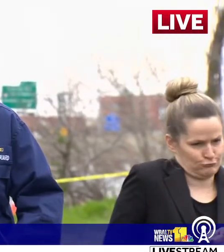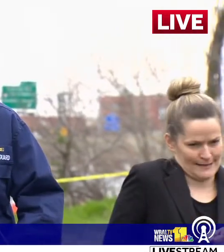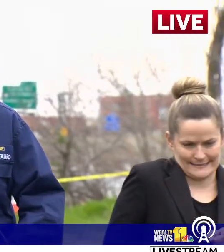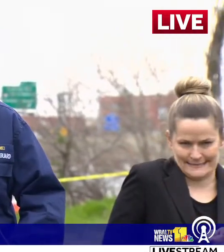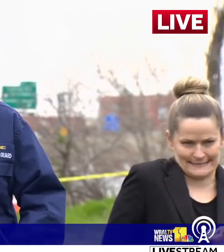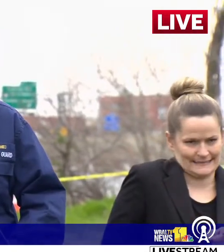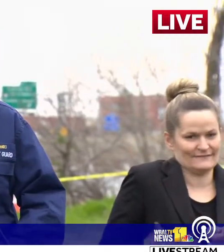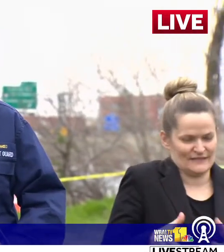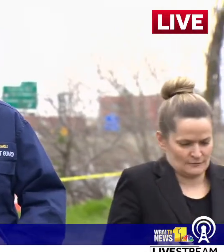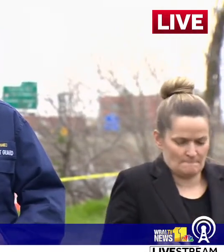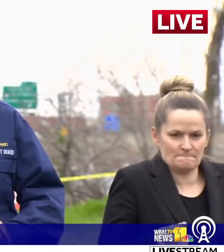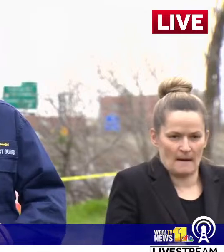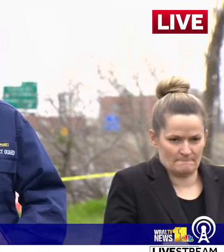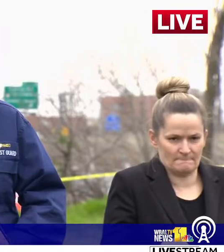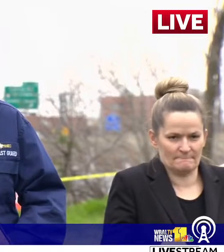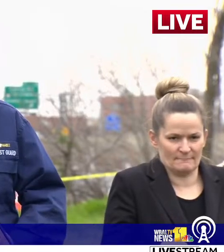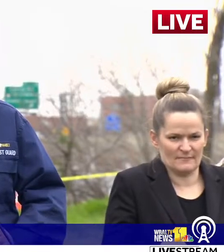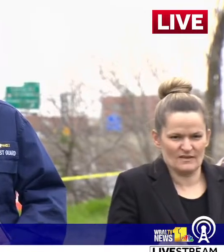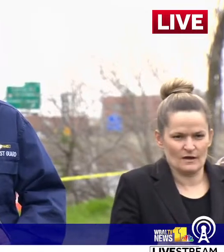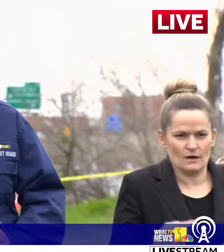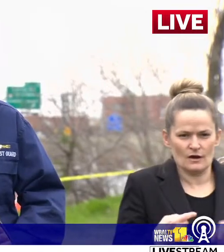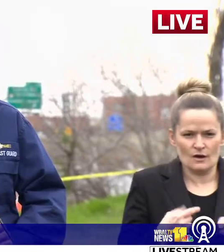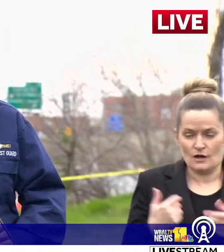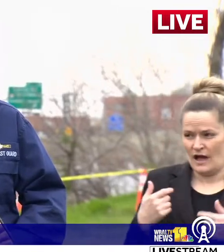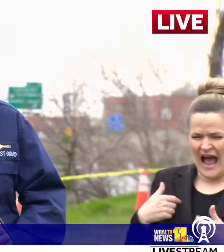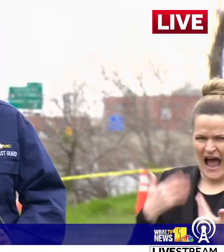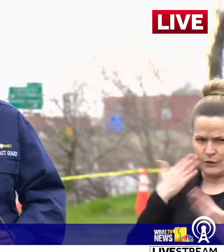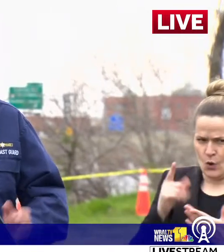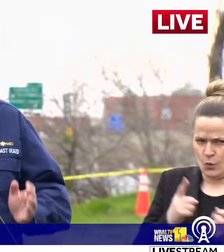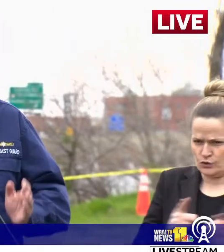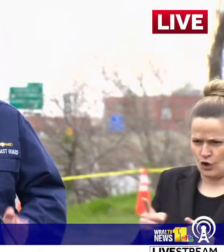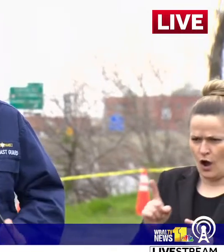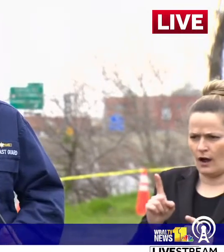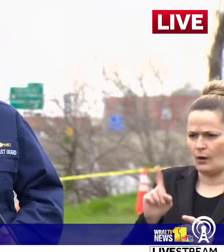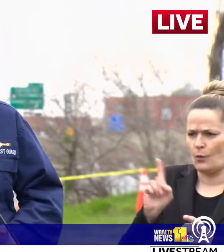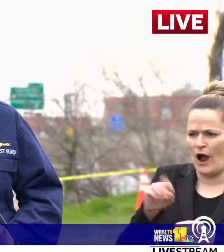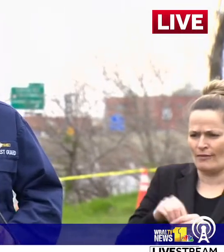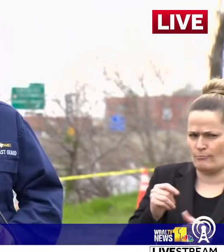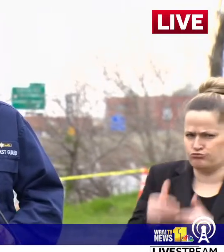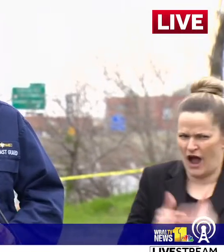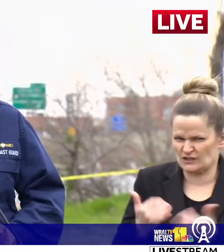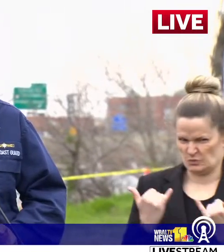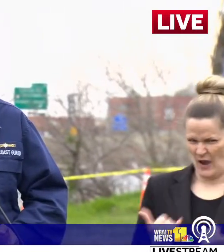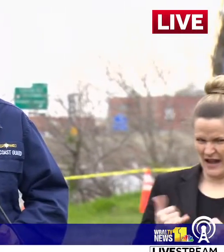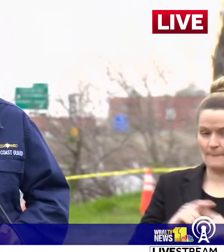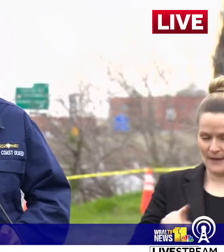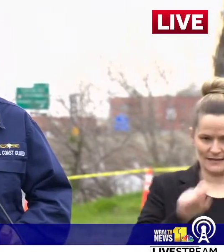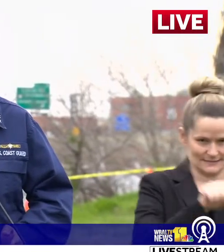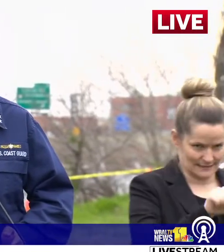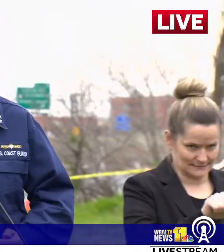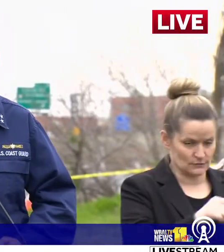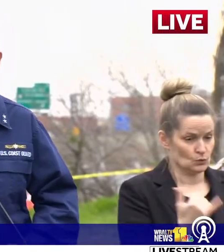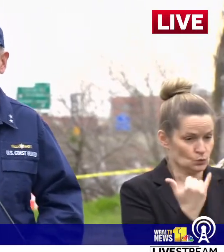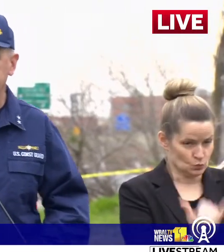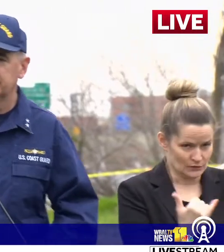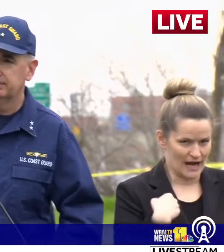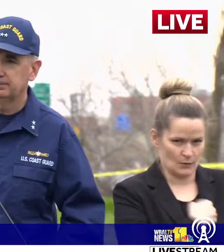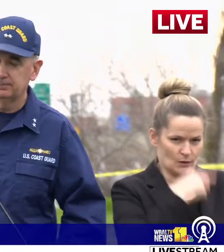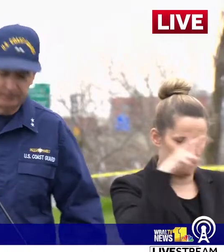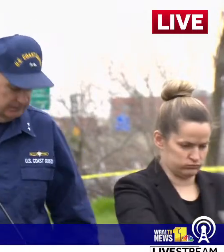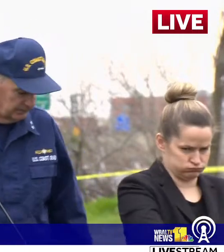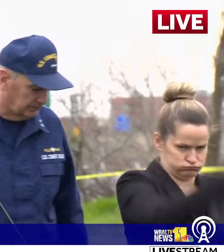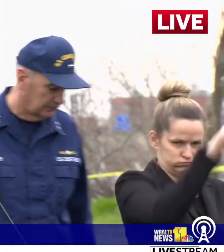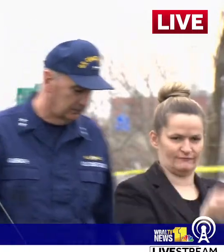not physically on scene at the moment, so I can't tell you where they are in the stage of the actual lifting. But it is scheduled to be lifted today, as the governor